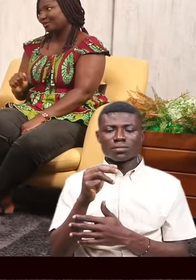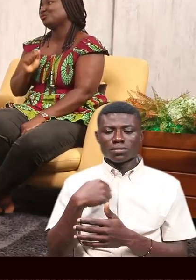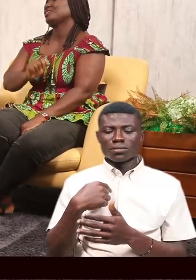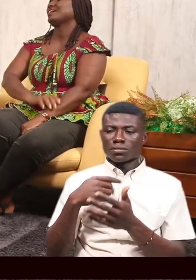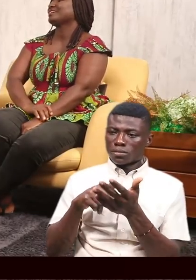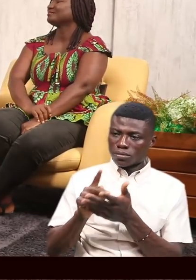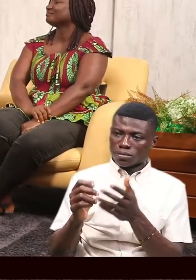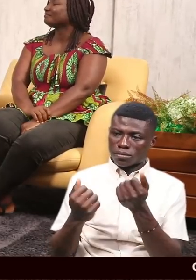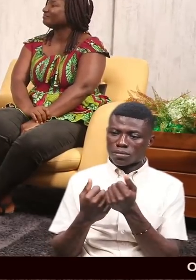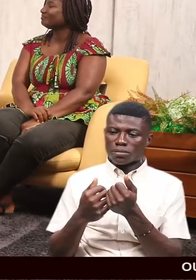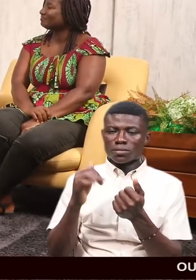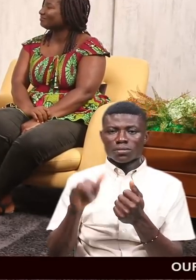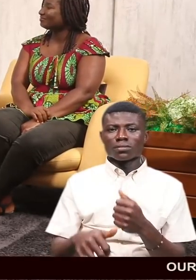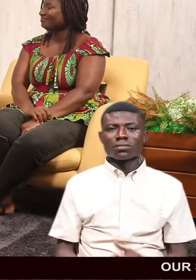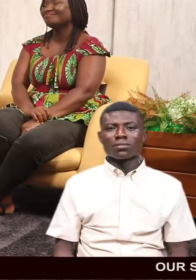de itia ye.